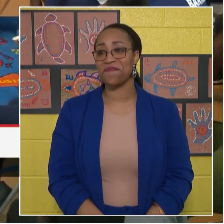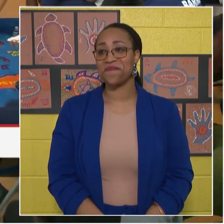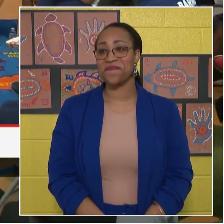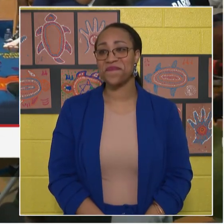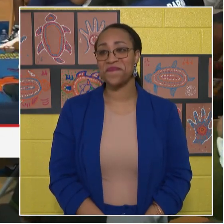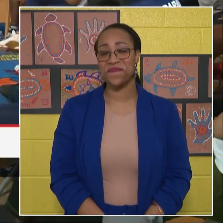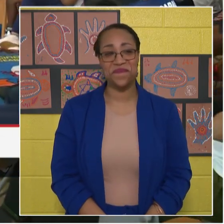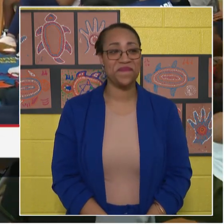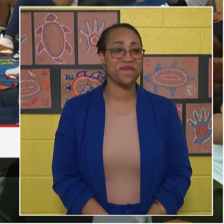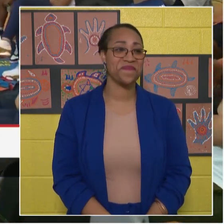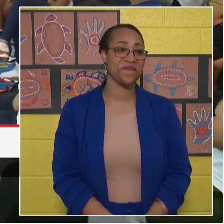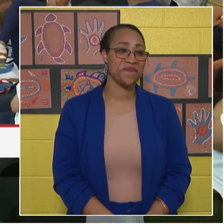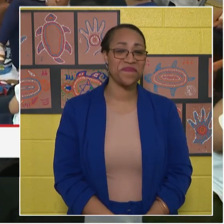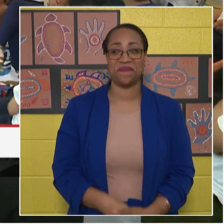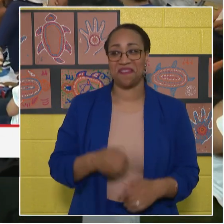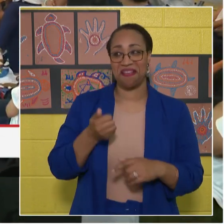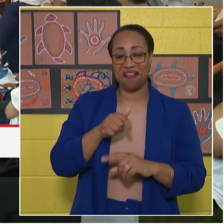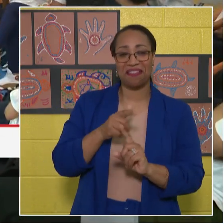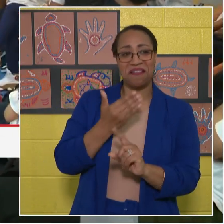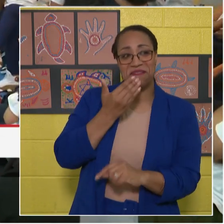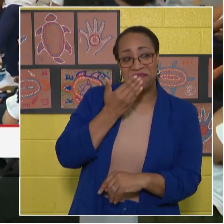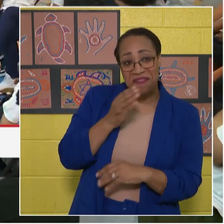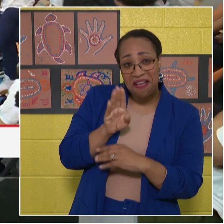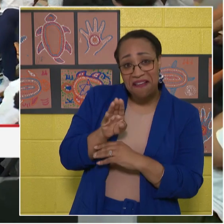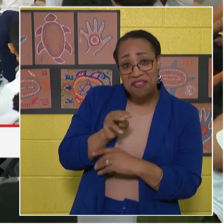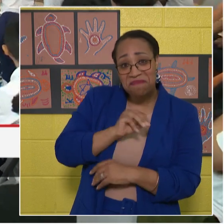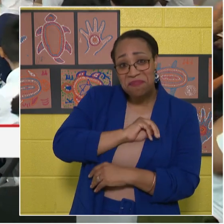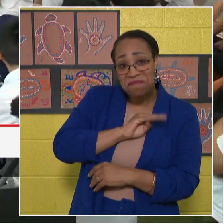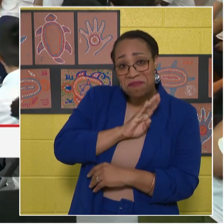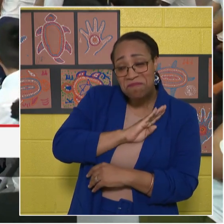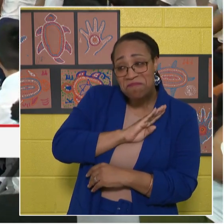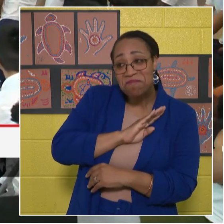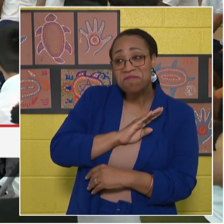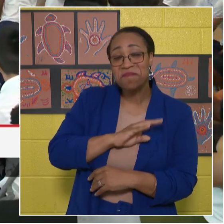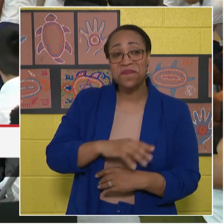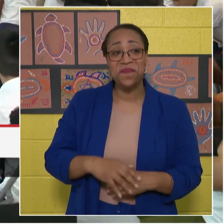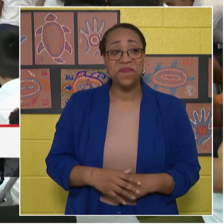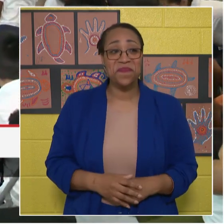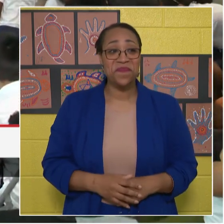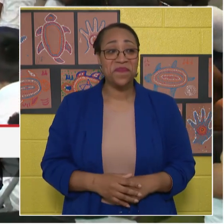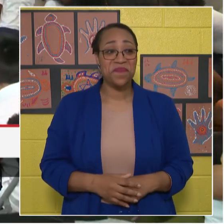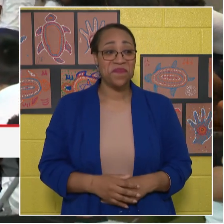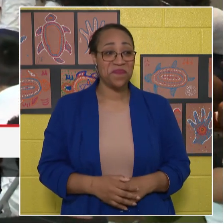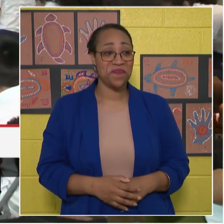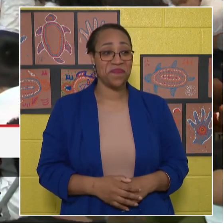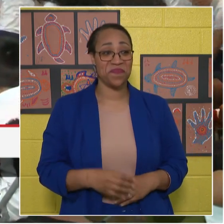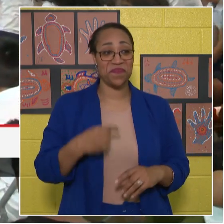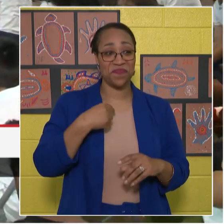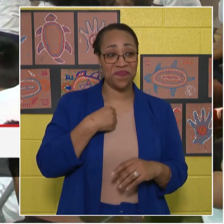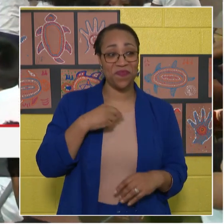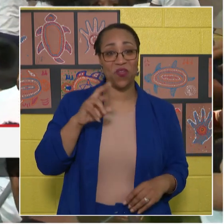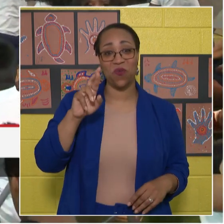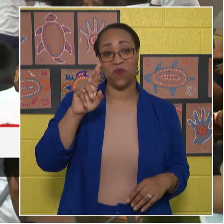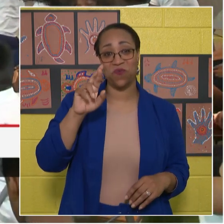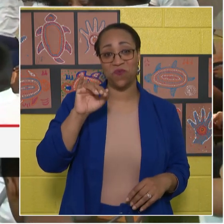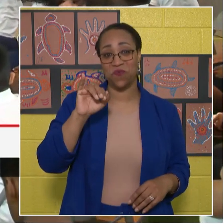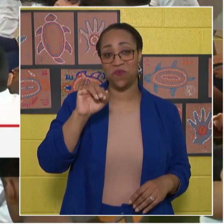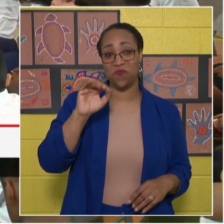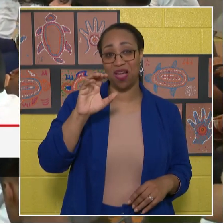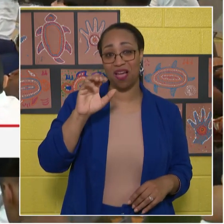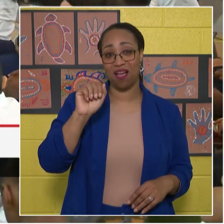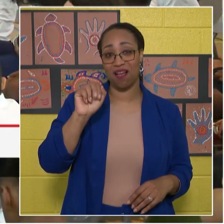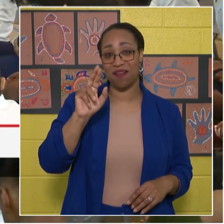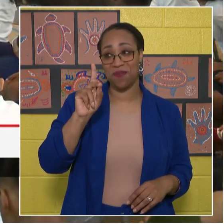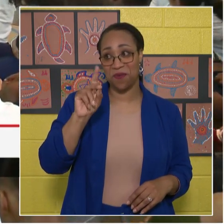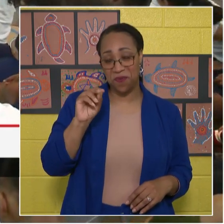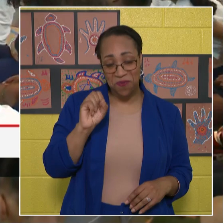Good afternoon, Muriel Bowser. Good afternoon, sir. I'm Ricardo Hawkins, and I'm inside of Miss Snell's homeroom. Okay. When I grow up, I am very